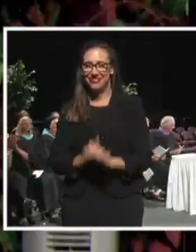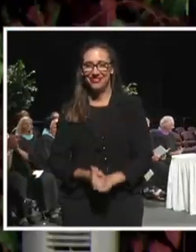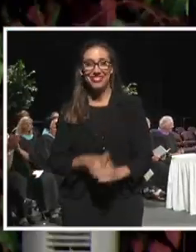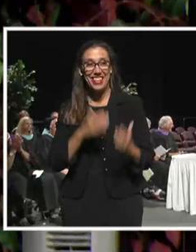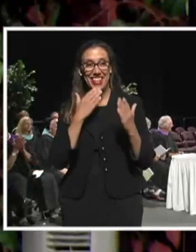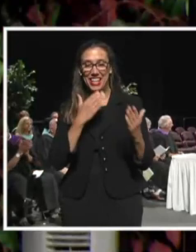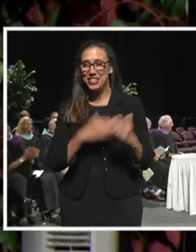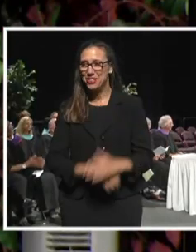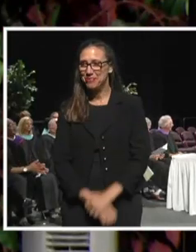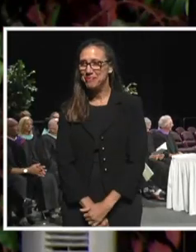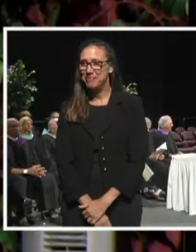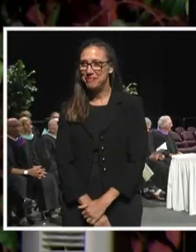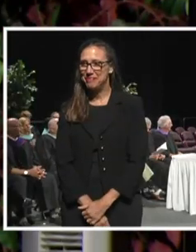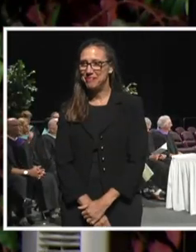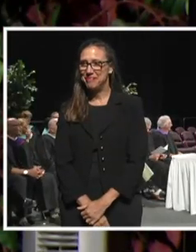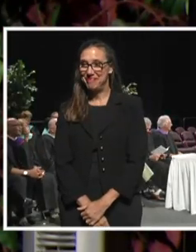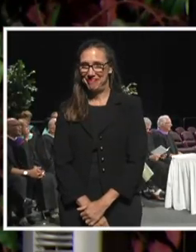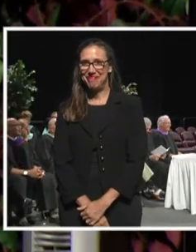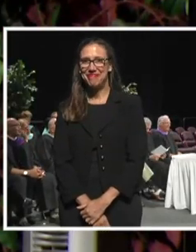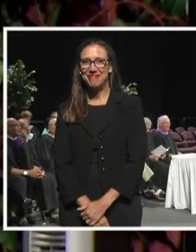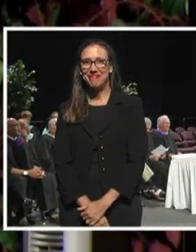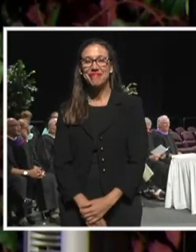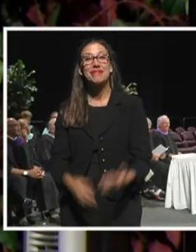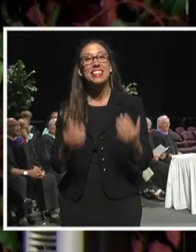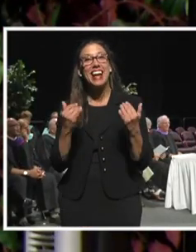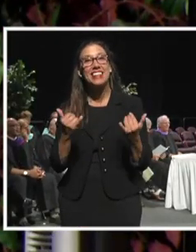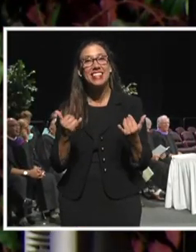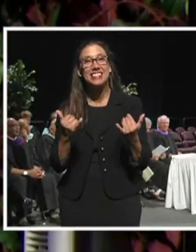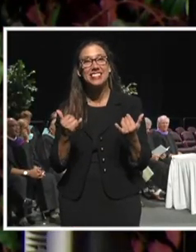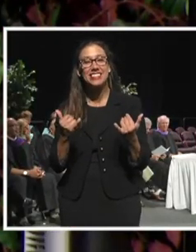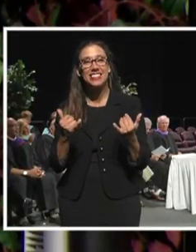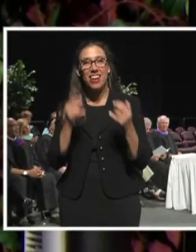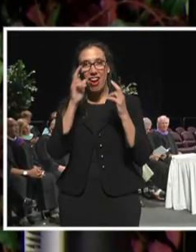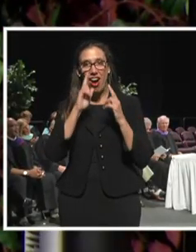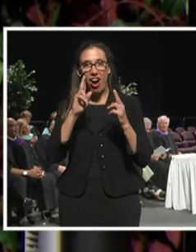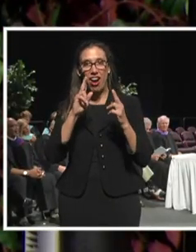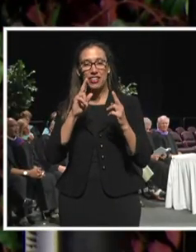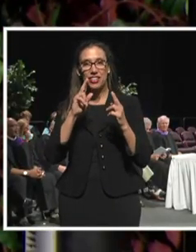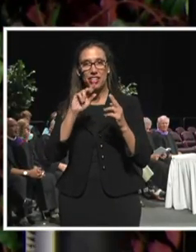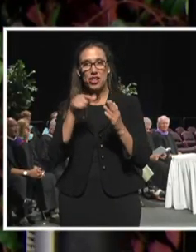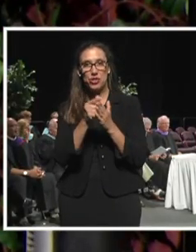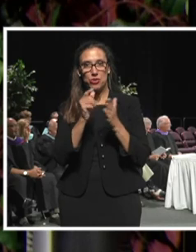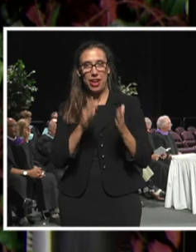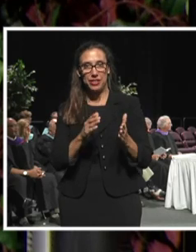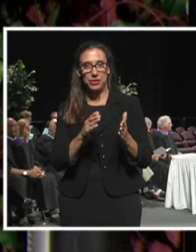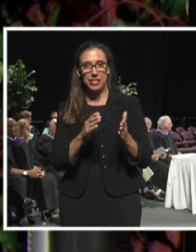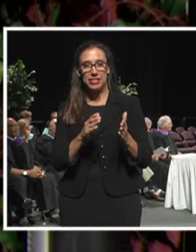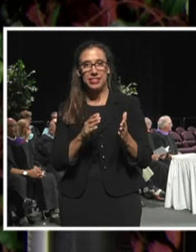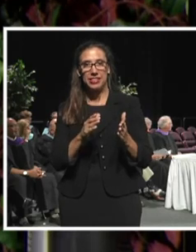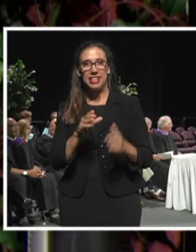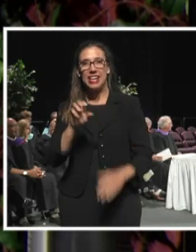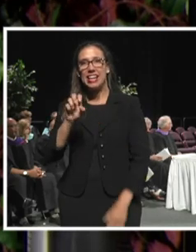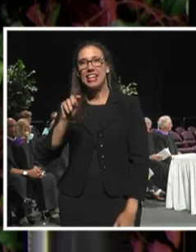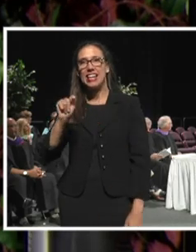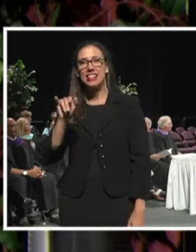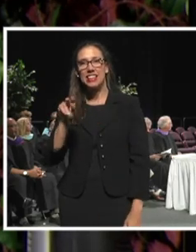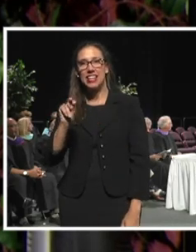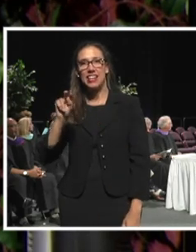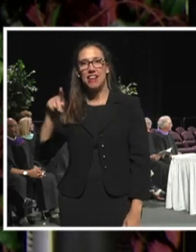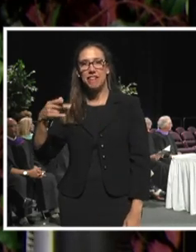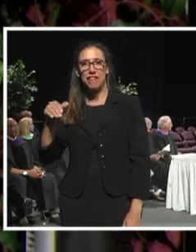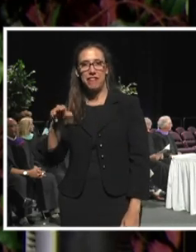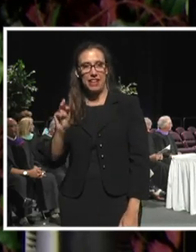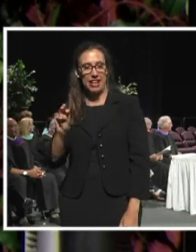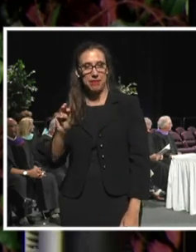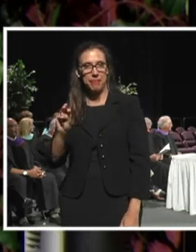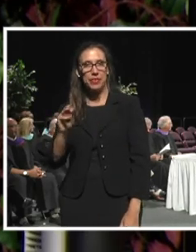Thank you. At this time, honor graduate Ethan Pham will deliver our graduation address. Ethan is the